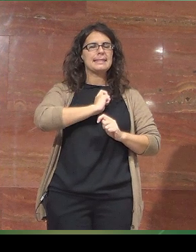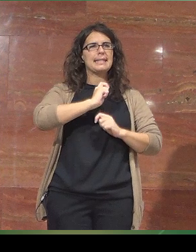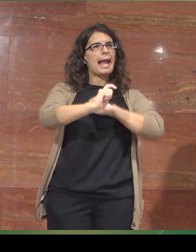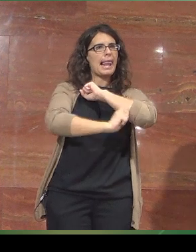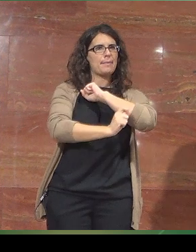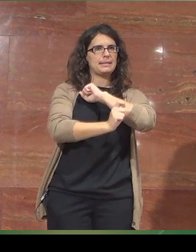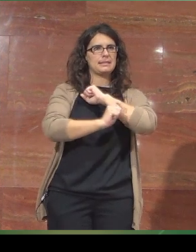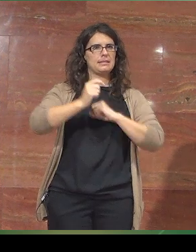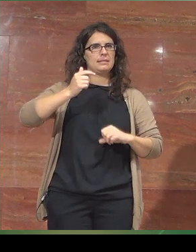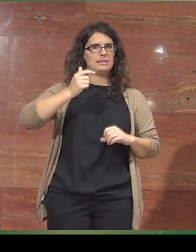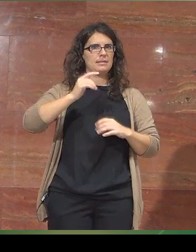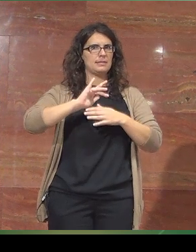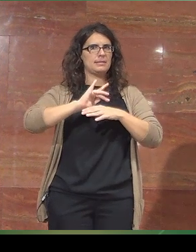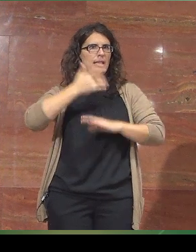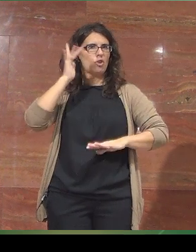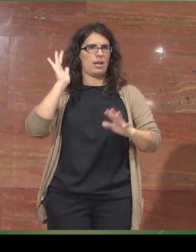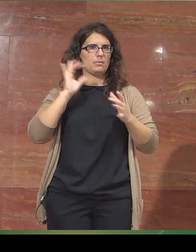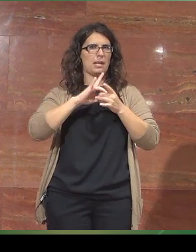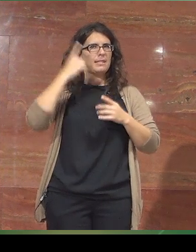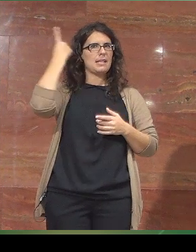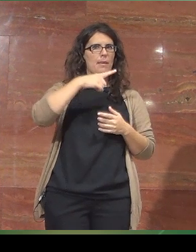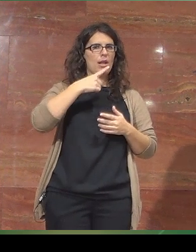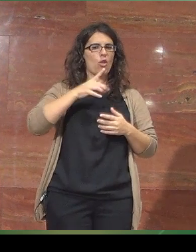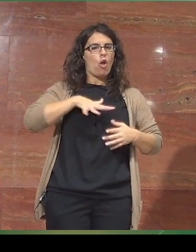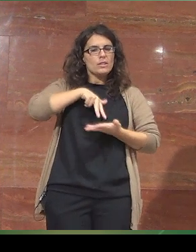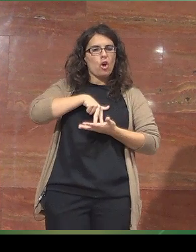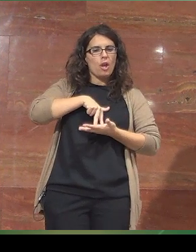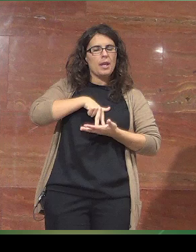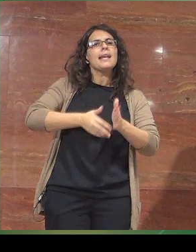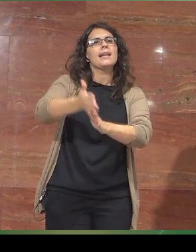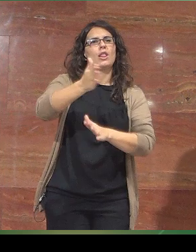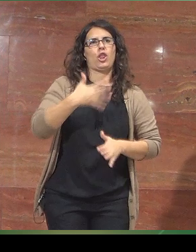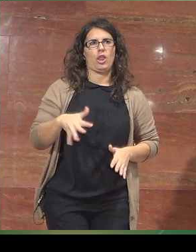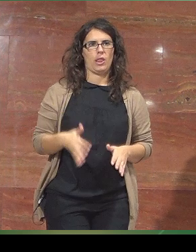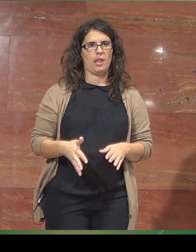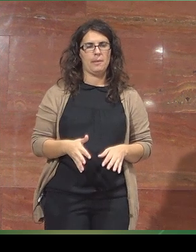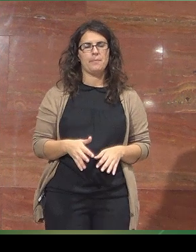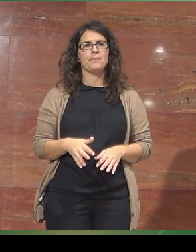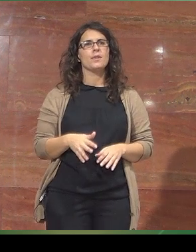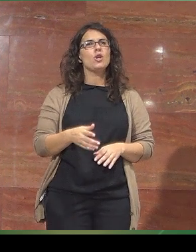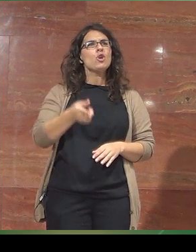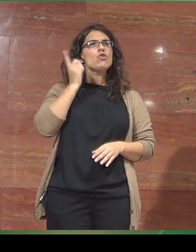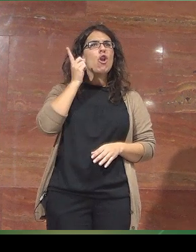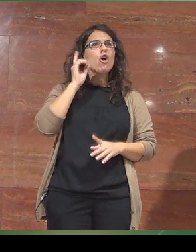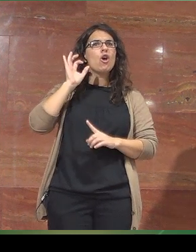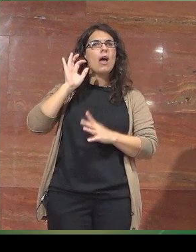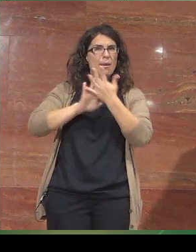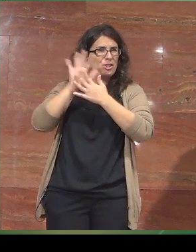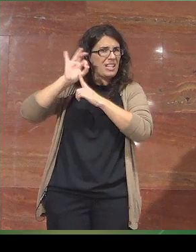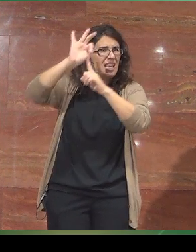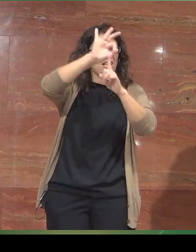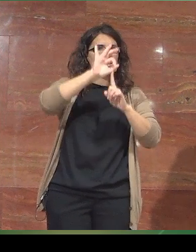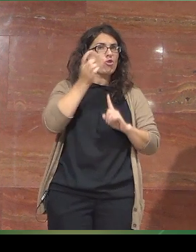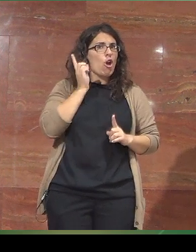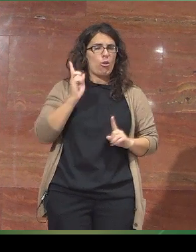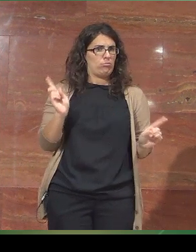around. It's not just signage. And as a means to explain